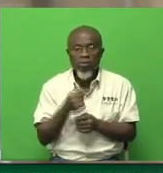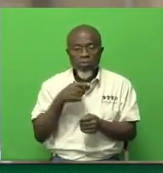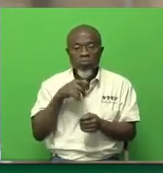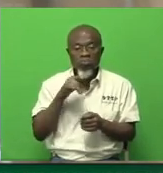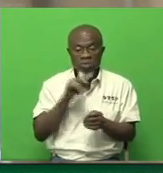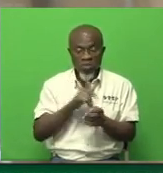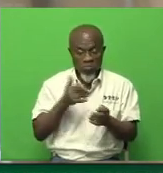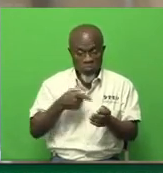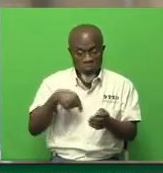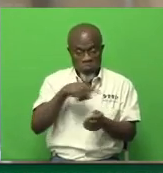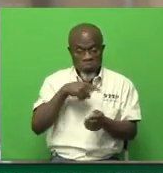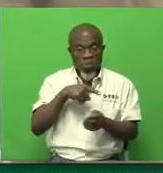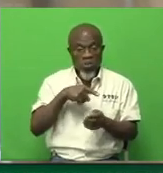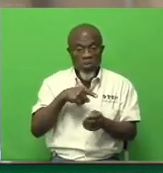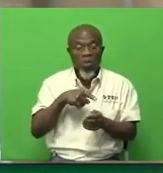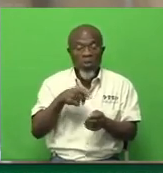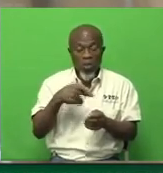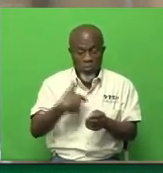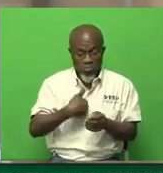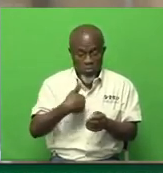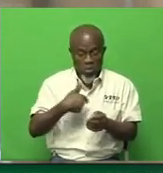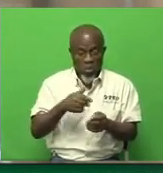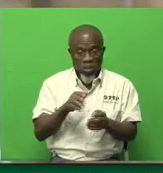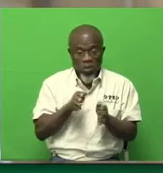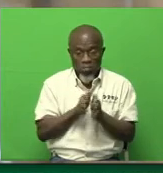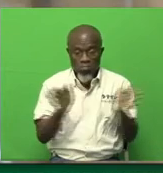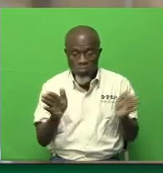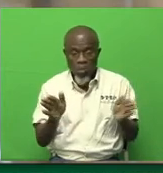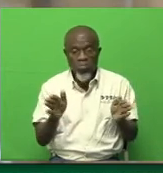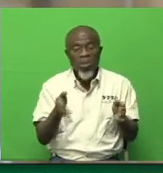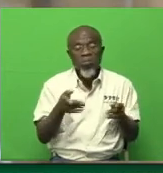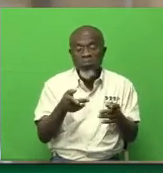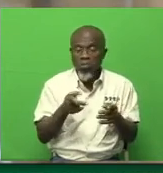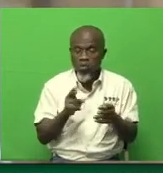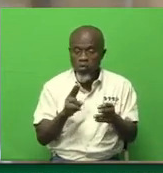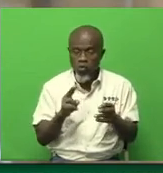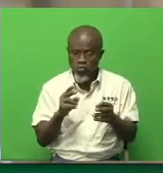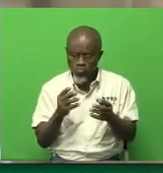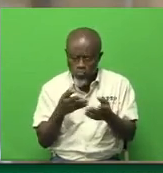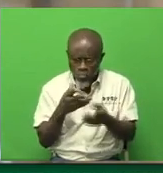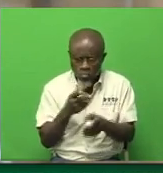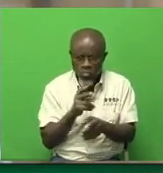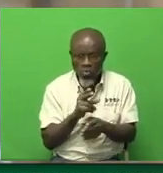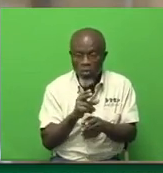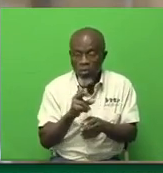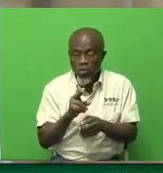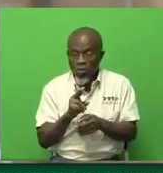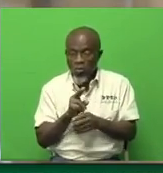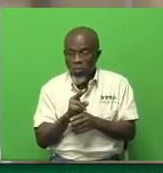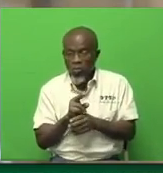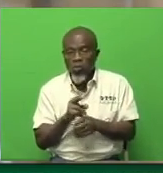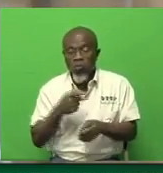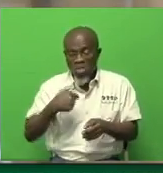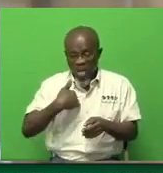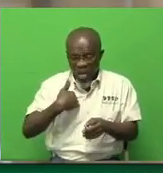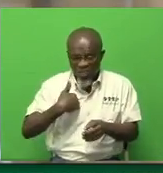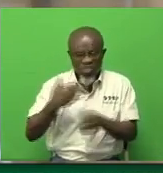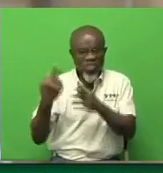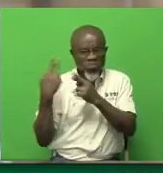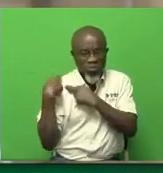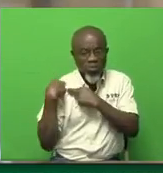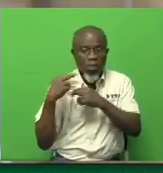under the ministry of Public Utilities we have a social sector program to protect our vulnerable